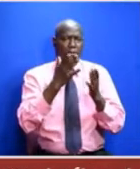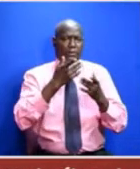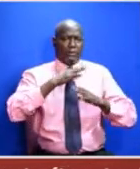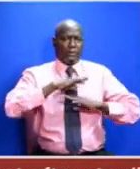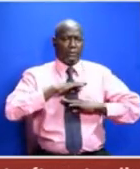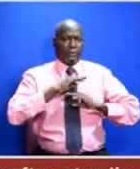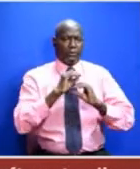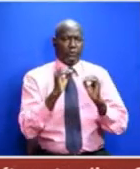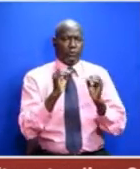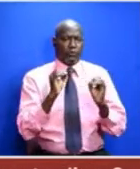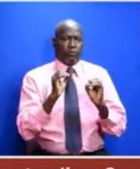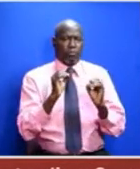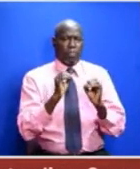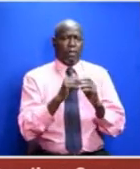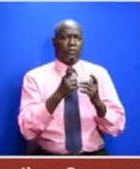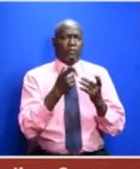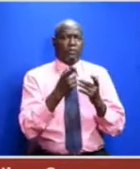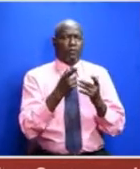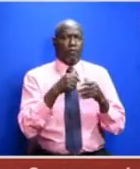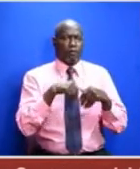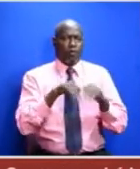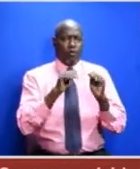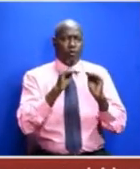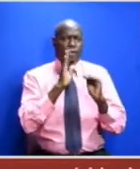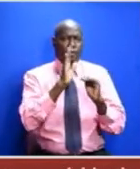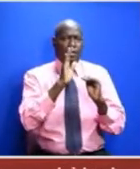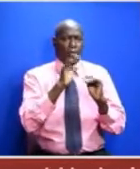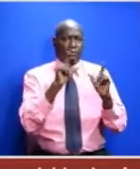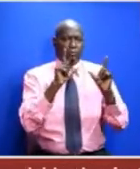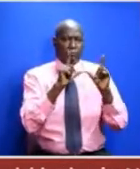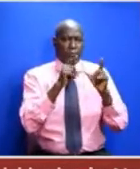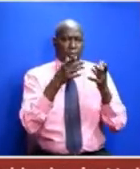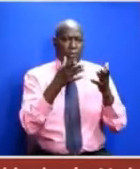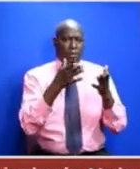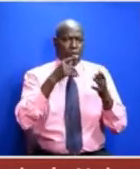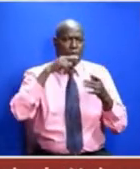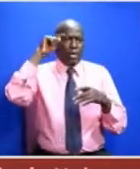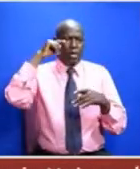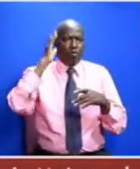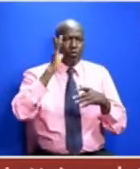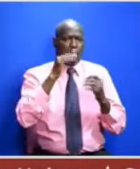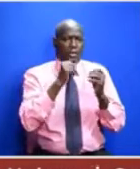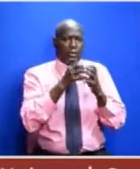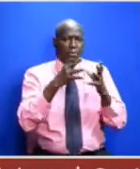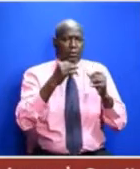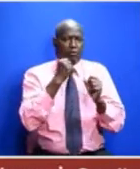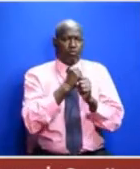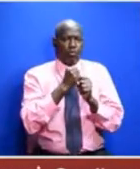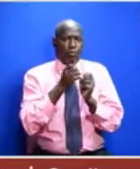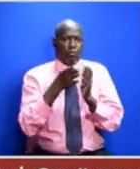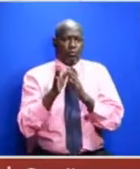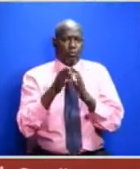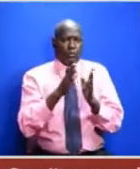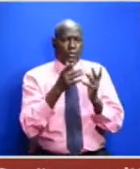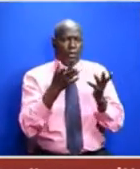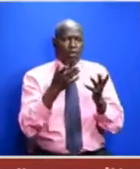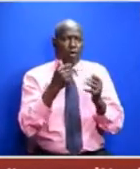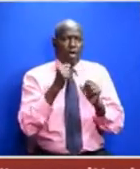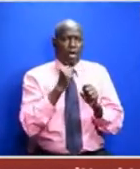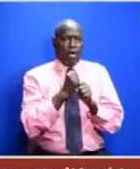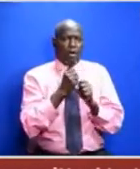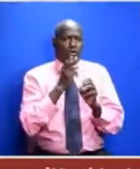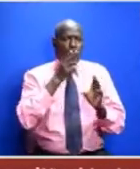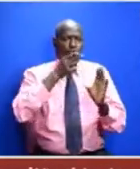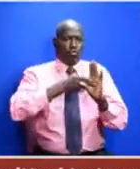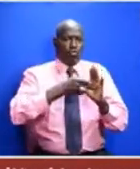uncertified. However, following their certification, the RPL graduates will now have expanded job opportunities and can now enroll in